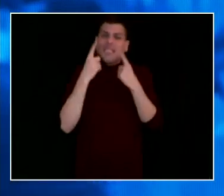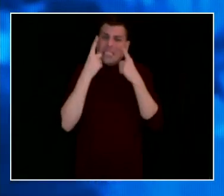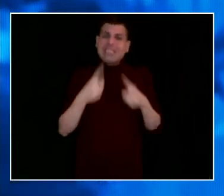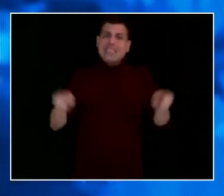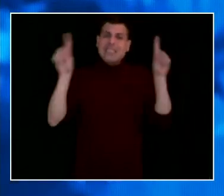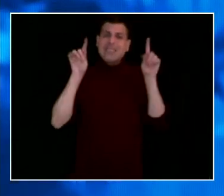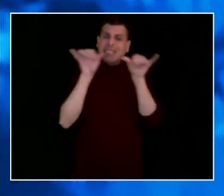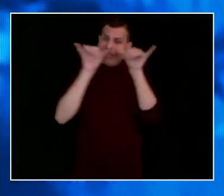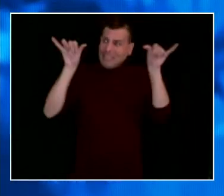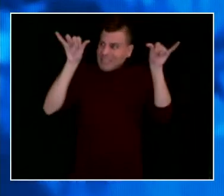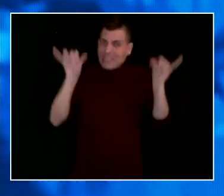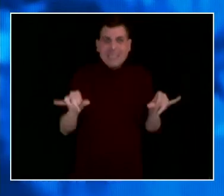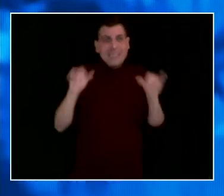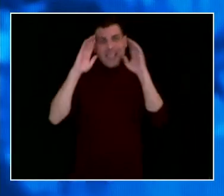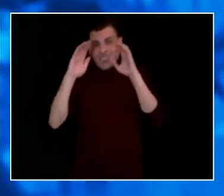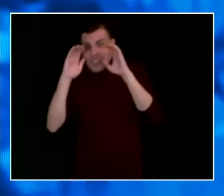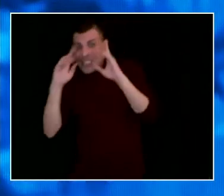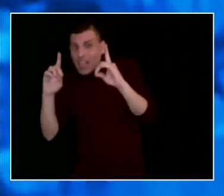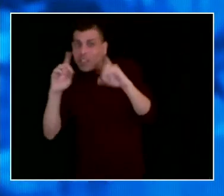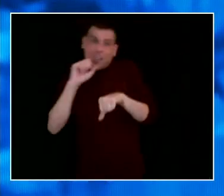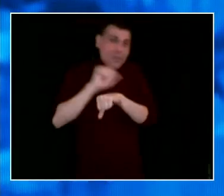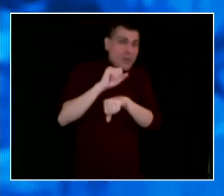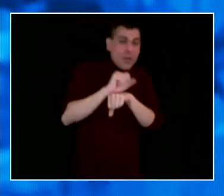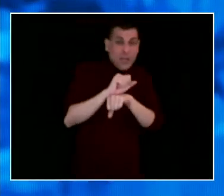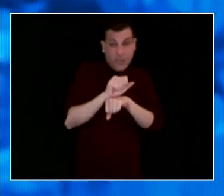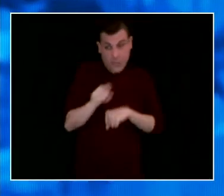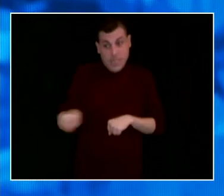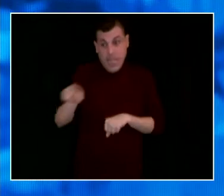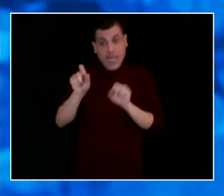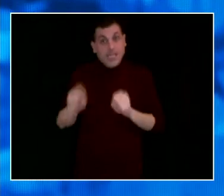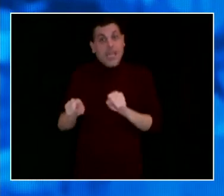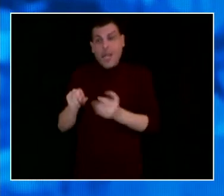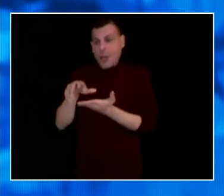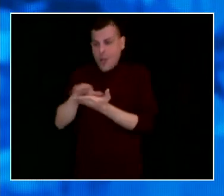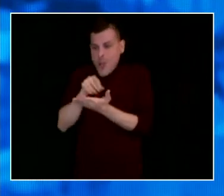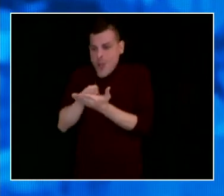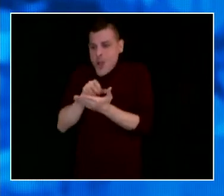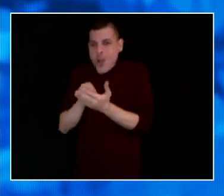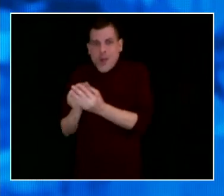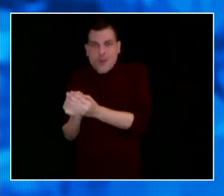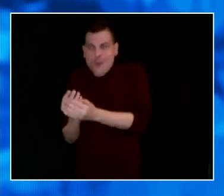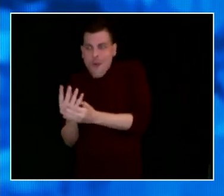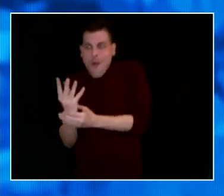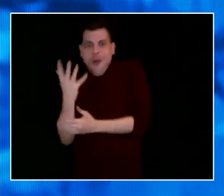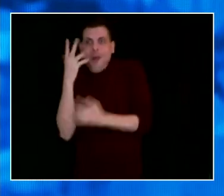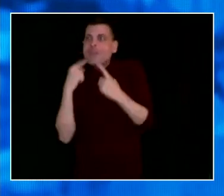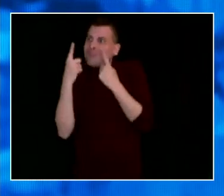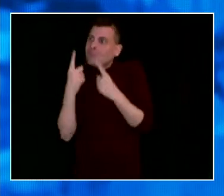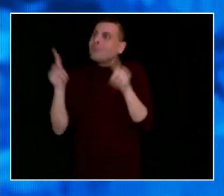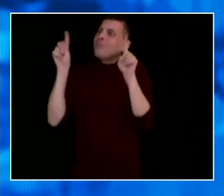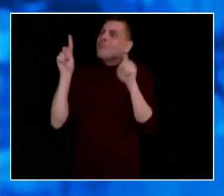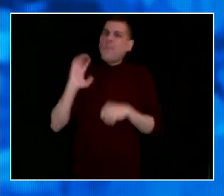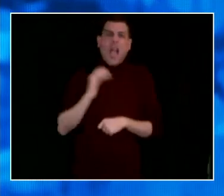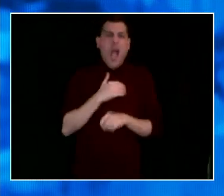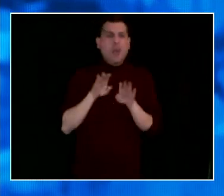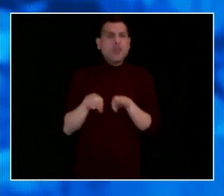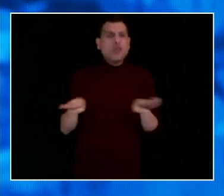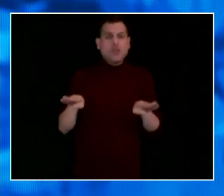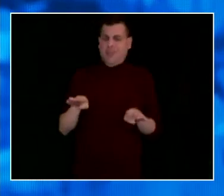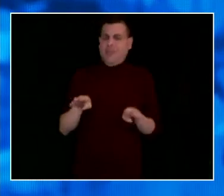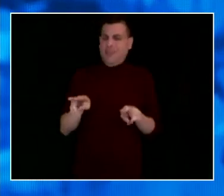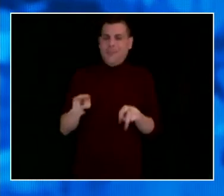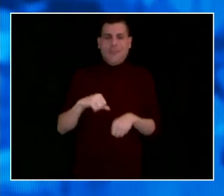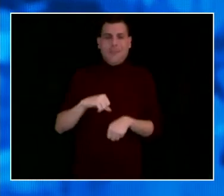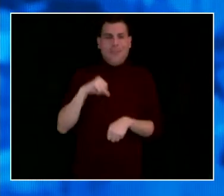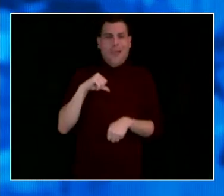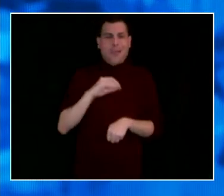learn and grow. Our children make us proud every day with their energy, their creativity, and their